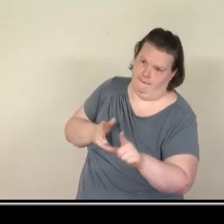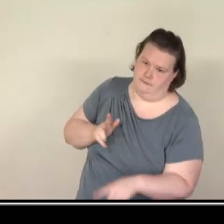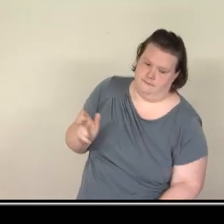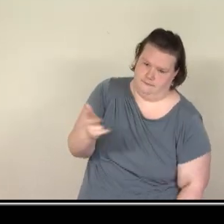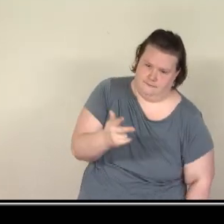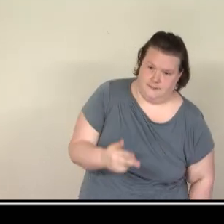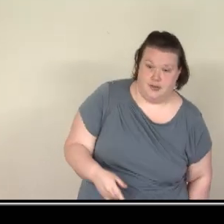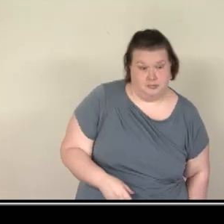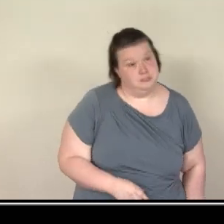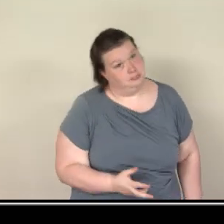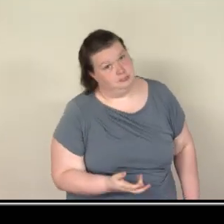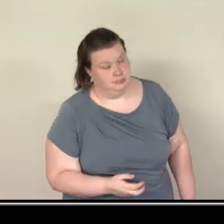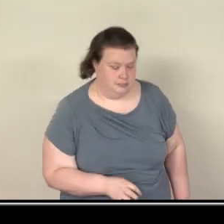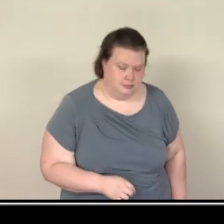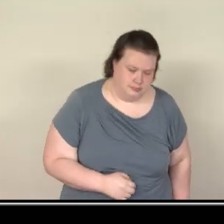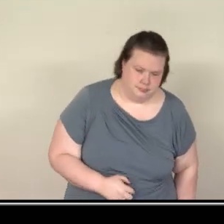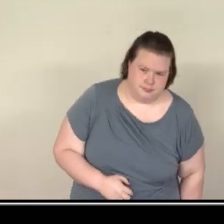Sure.